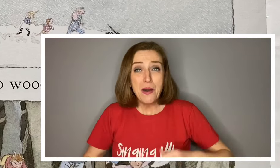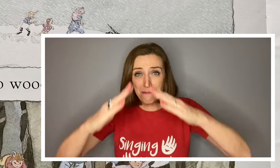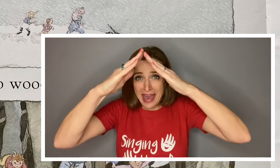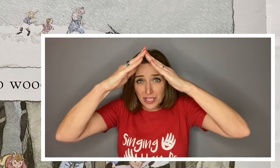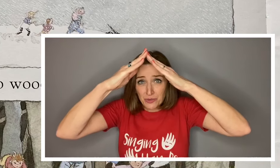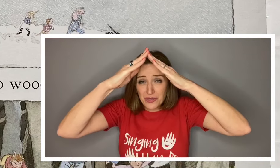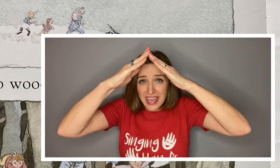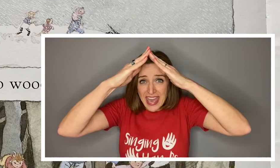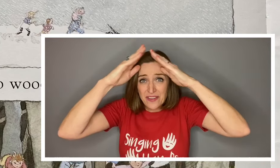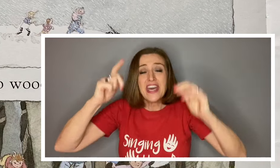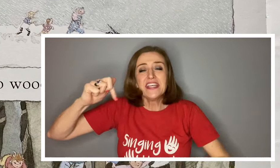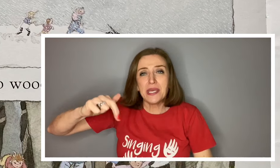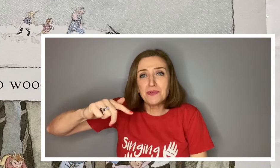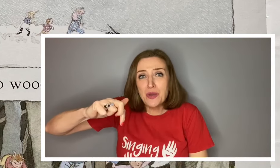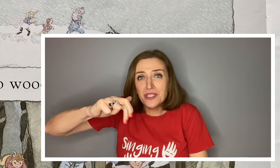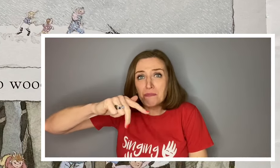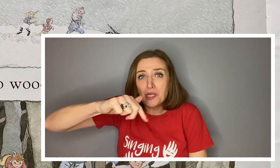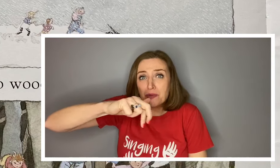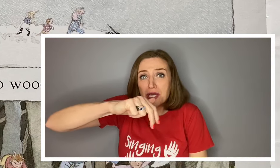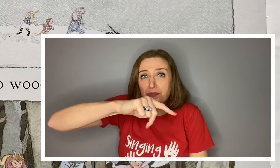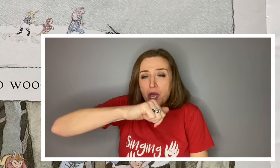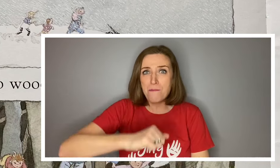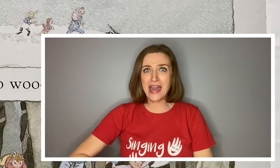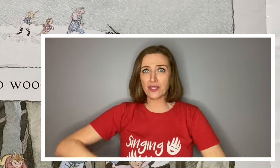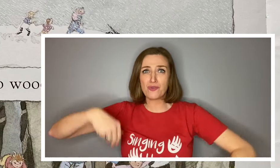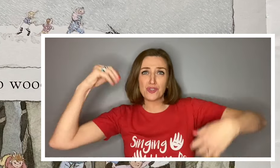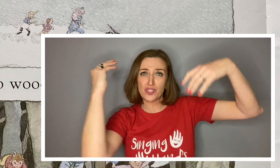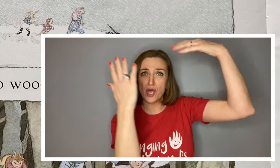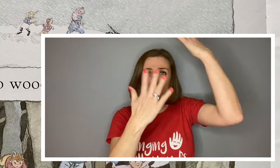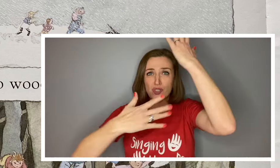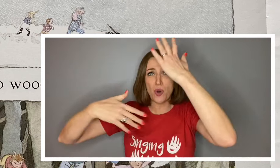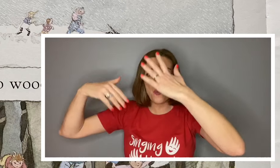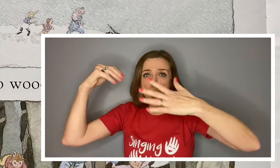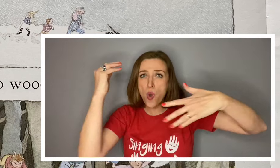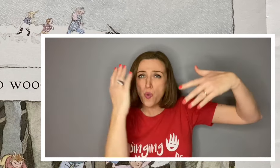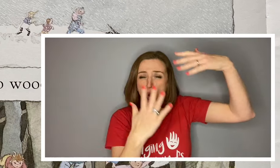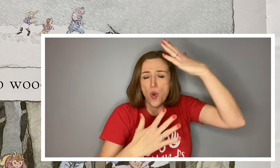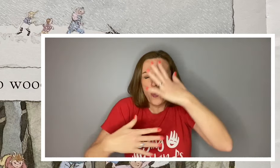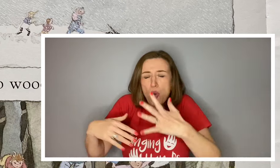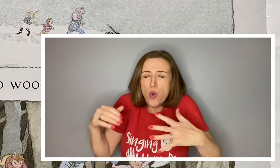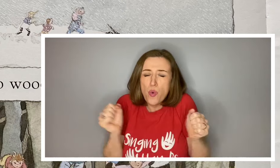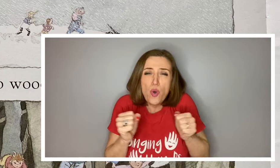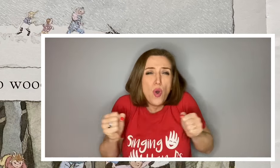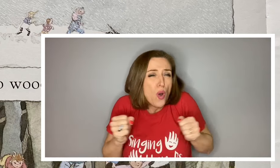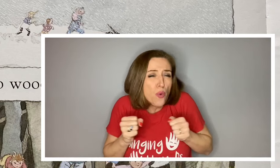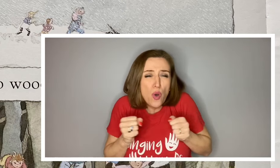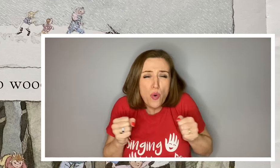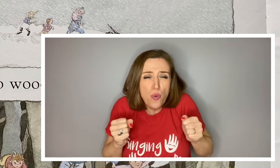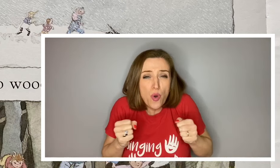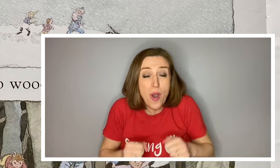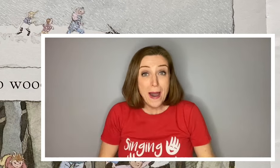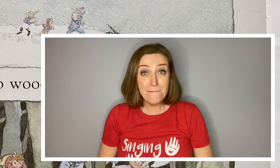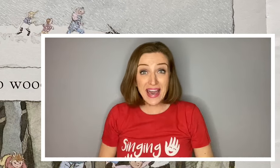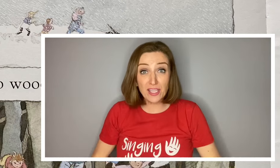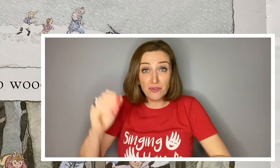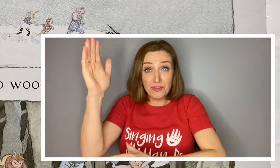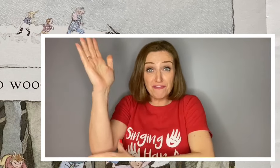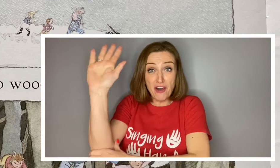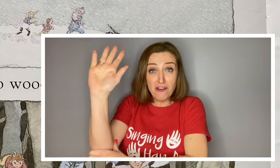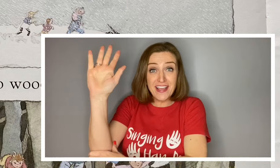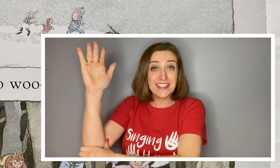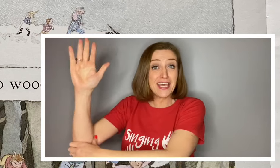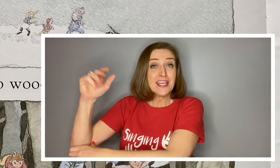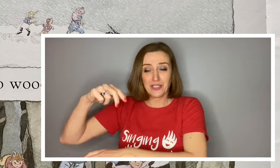quick, back through the cave. Tiptoe, tiptoe, tiptoe, back through the snowstorm. Woo, woo, woo, woo, woo, woo. Back through